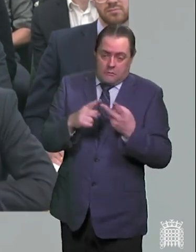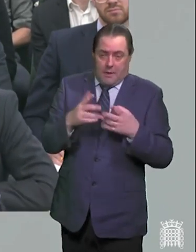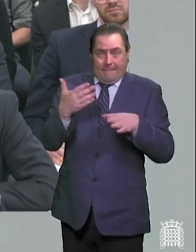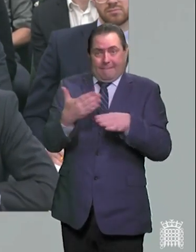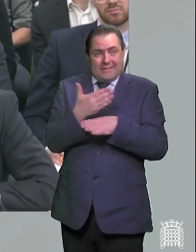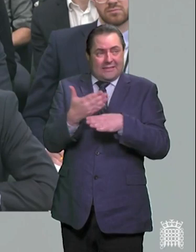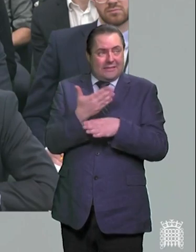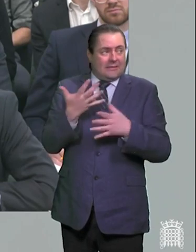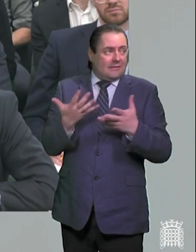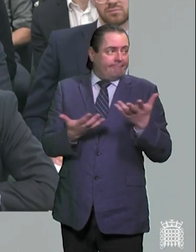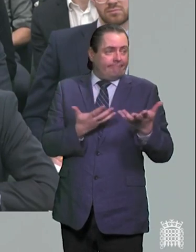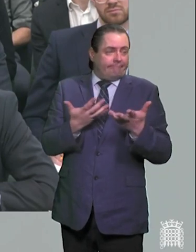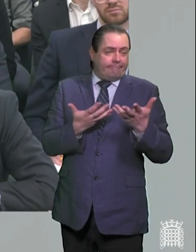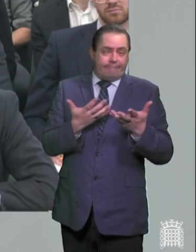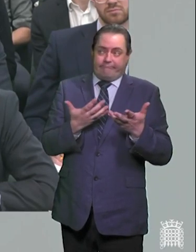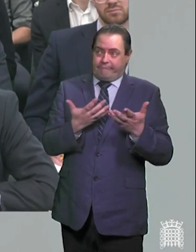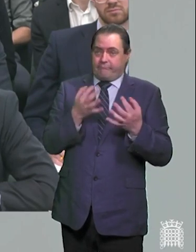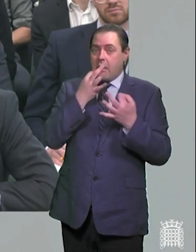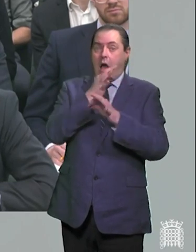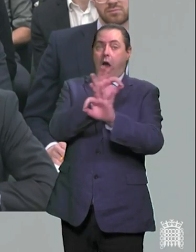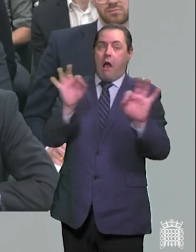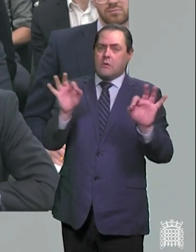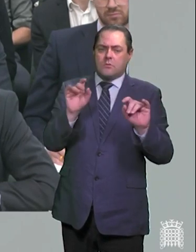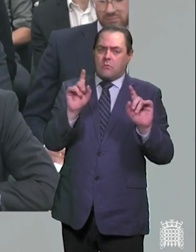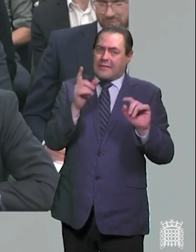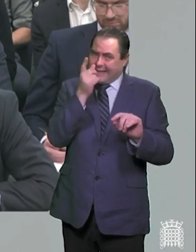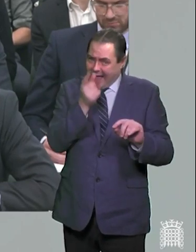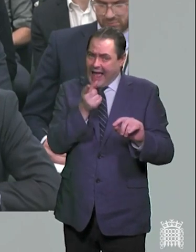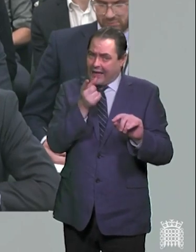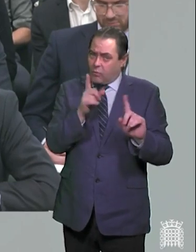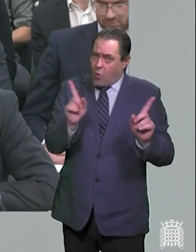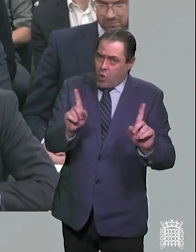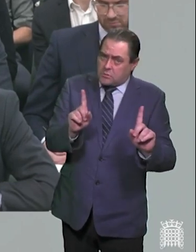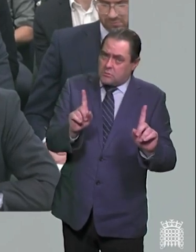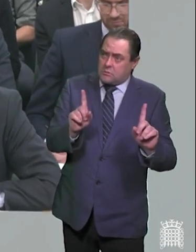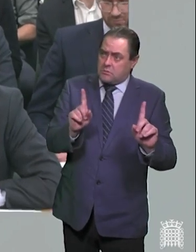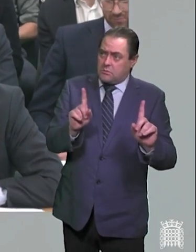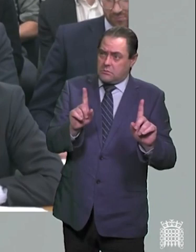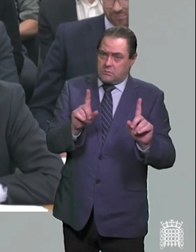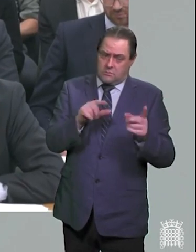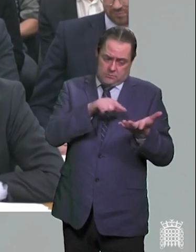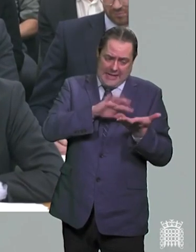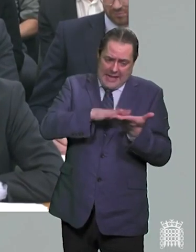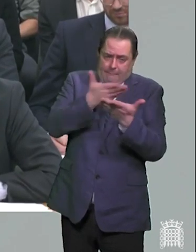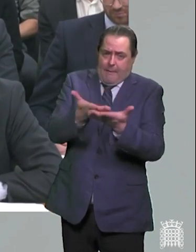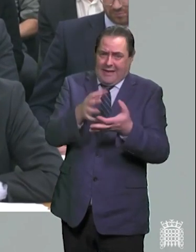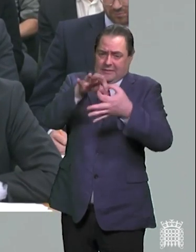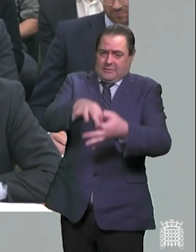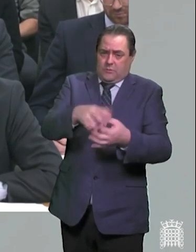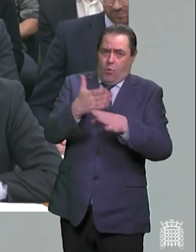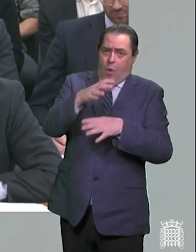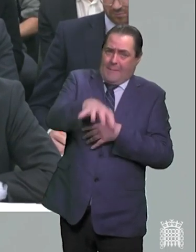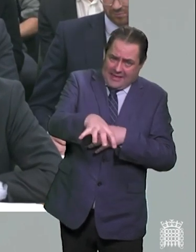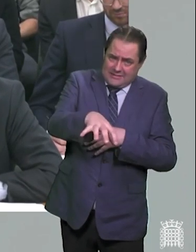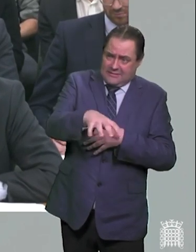Businesses are entitled and asked to decide what practical considerations they wish to give to implementing the guidance,